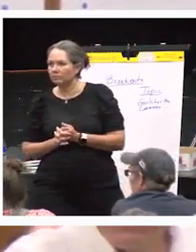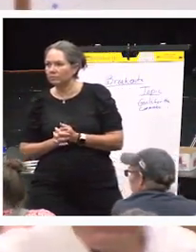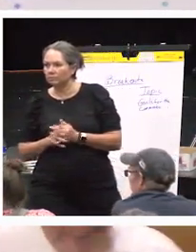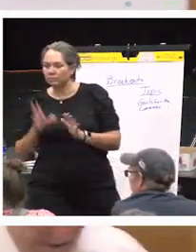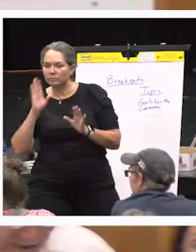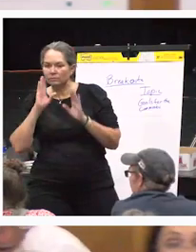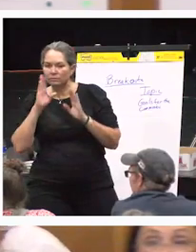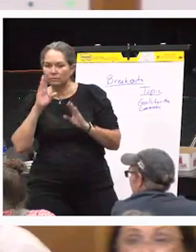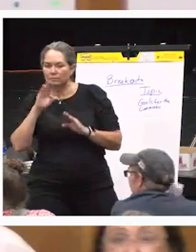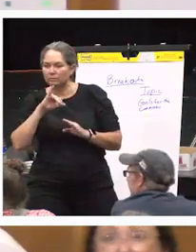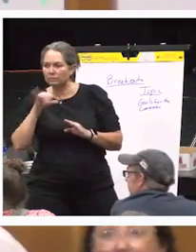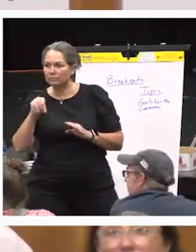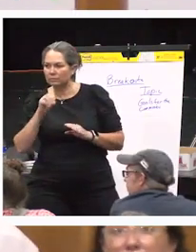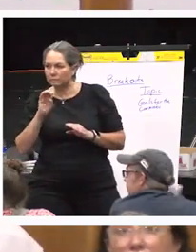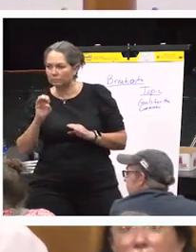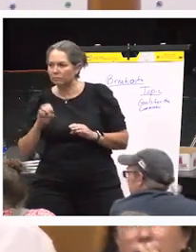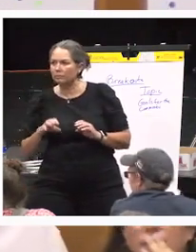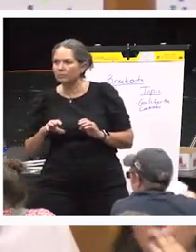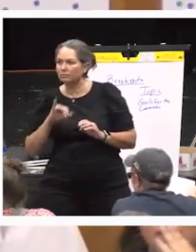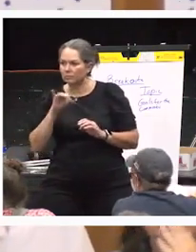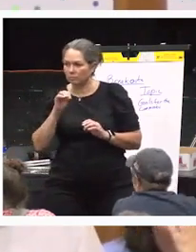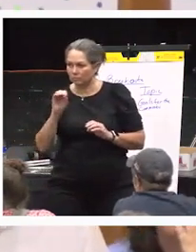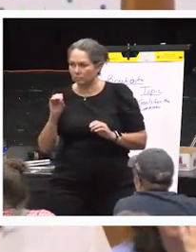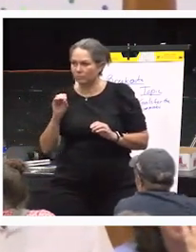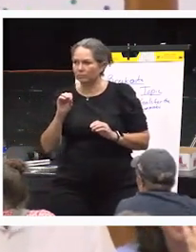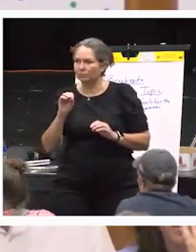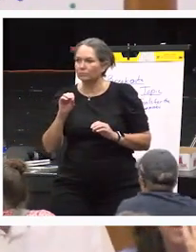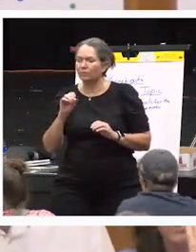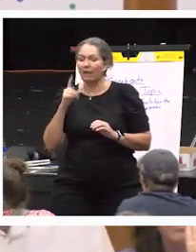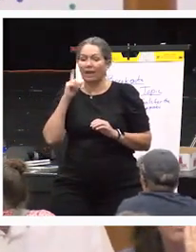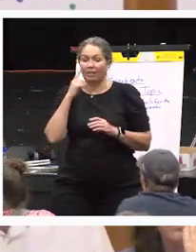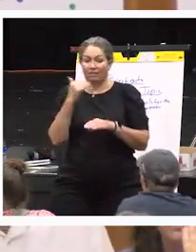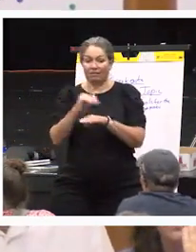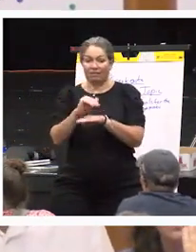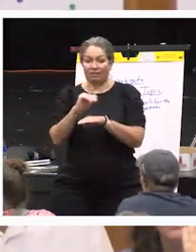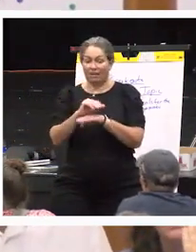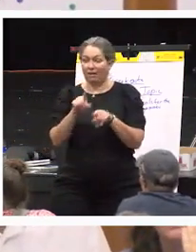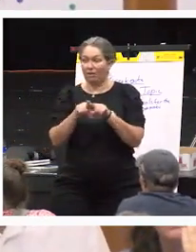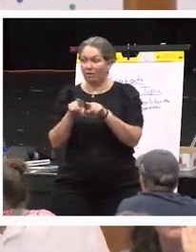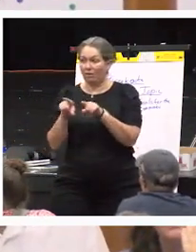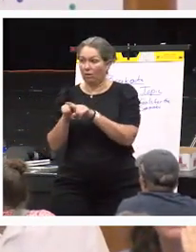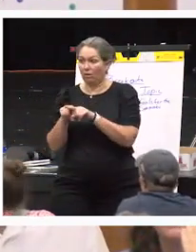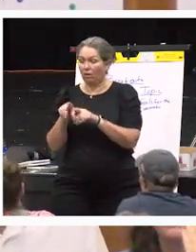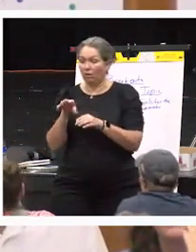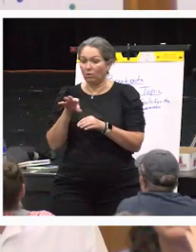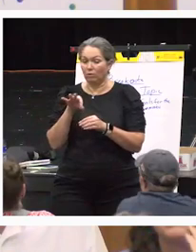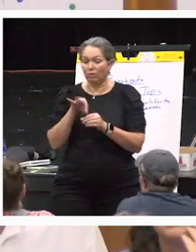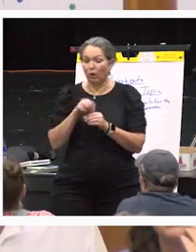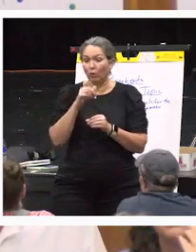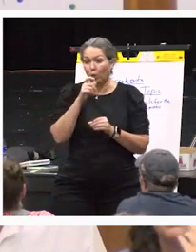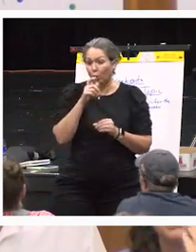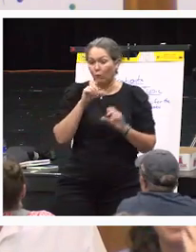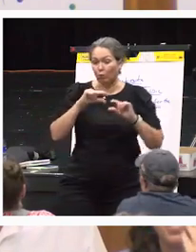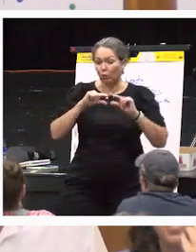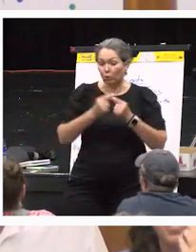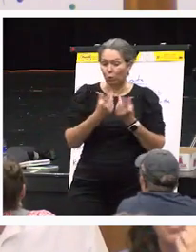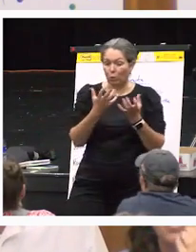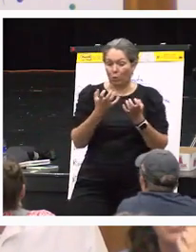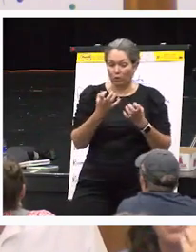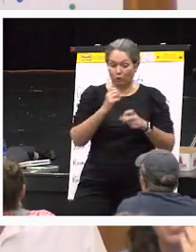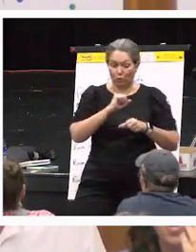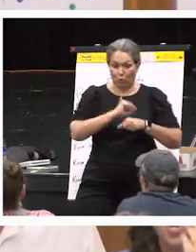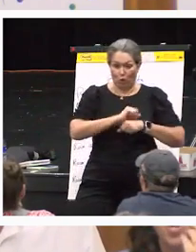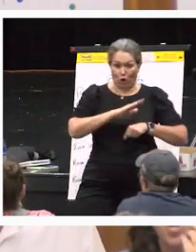Hi, Joe Romano. I think that tonight we also need to go, that the group who wants to work on legislature right